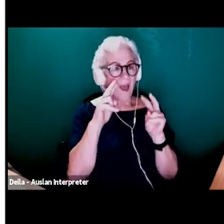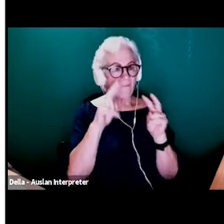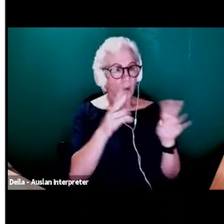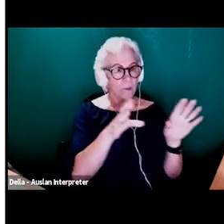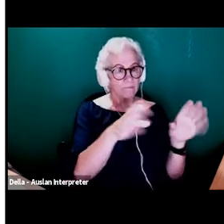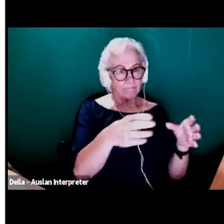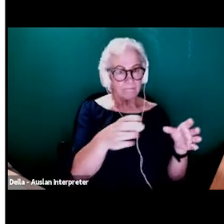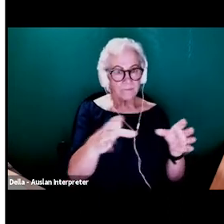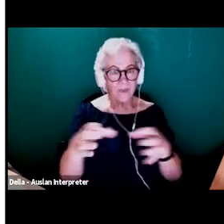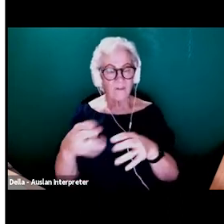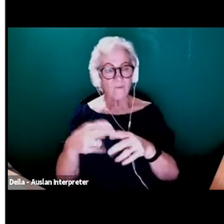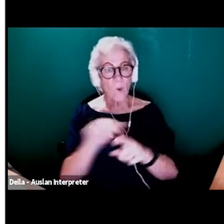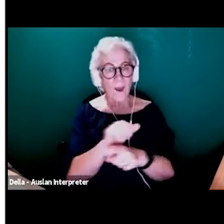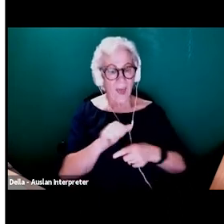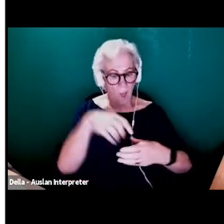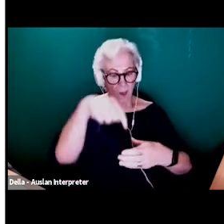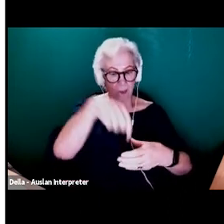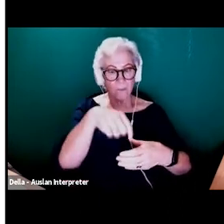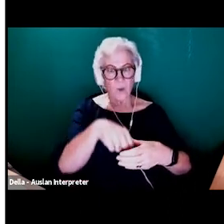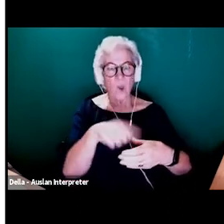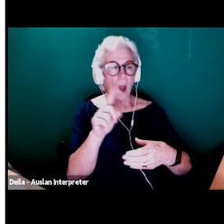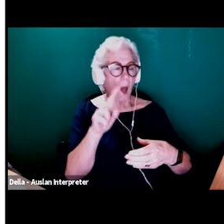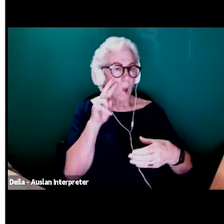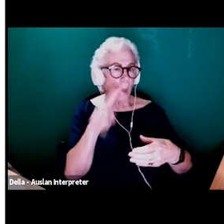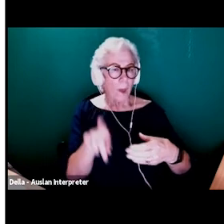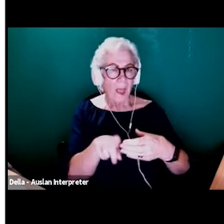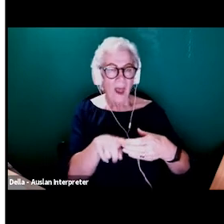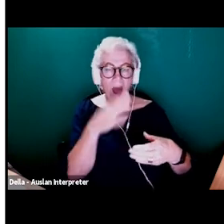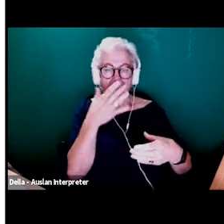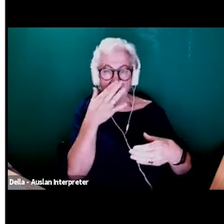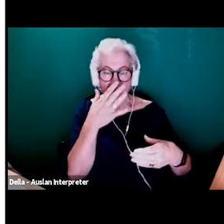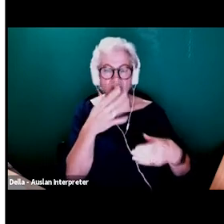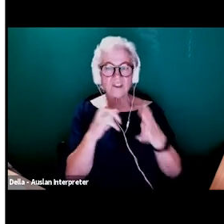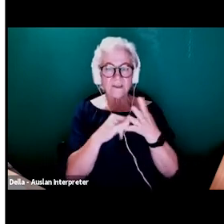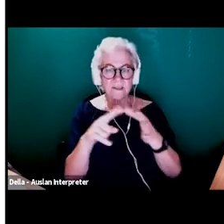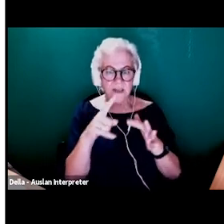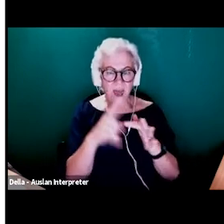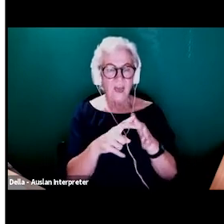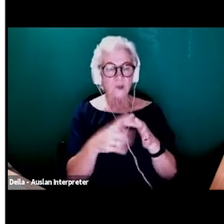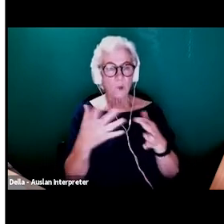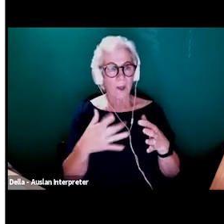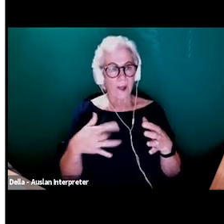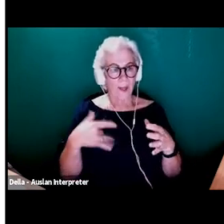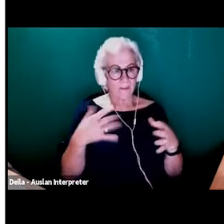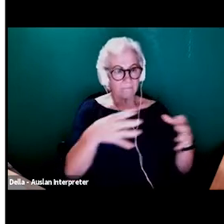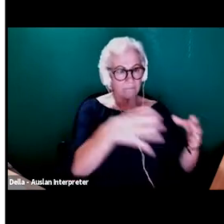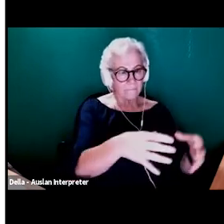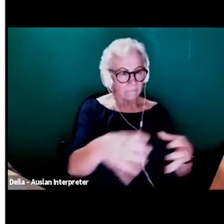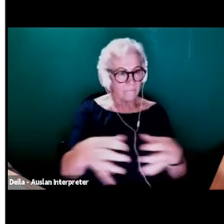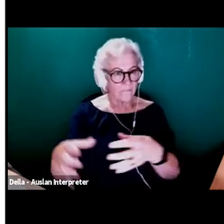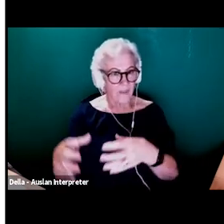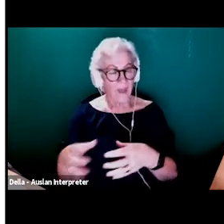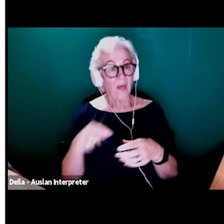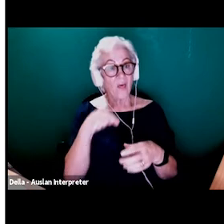characteristics of our cohort, so looking at things specifically such as age, sex, and regionality, the distribution of